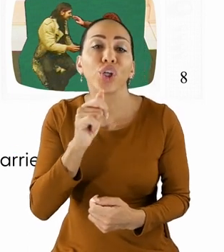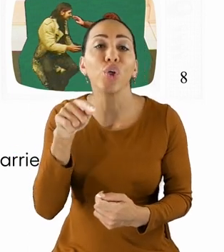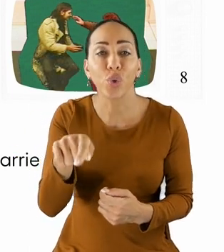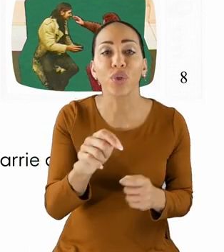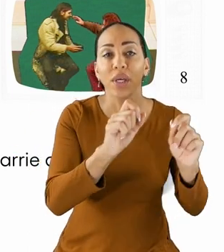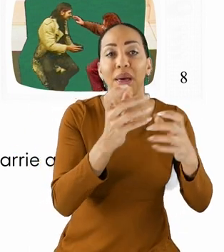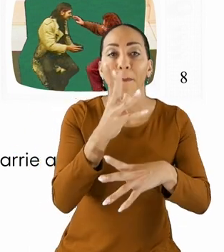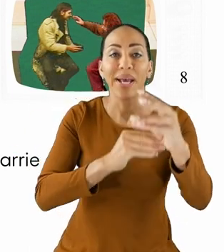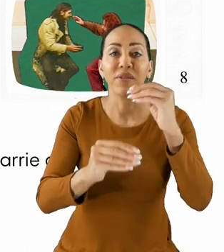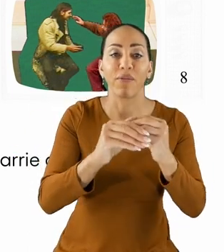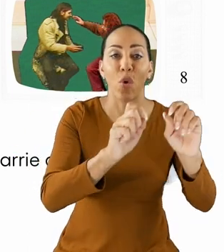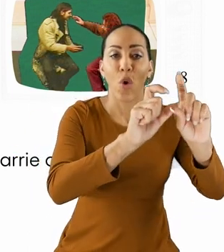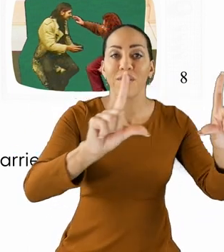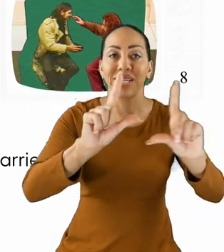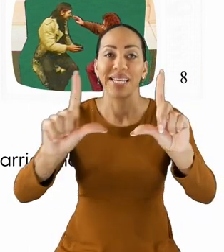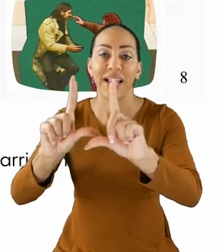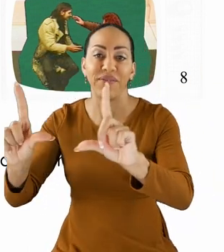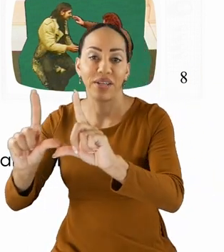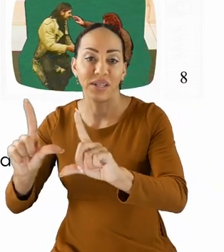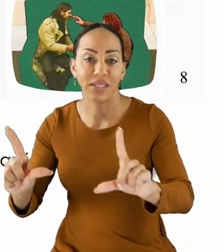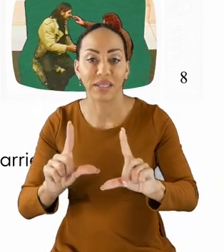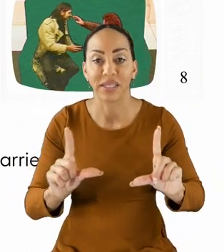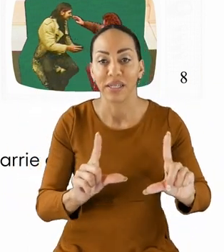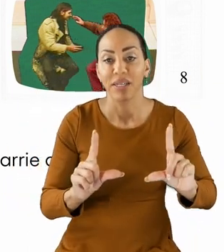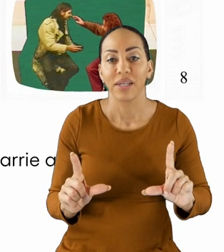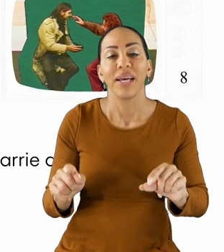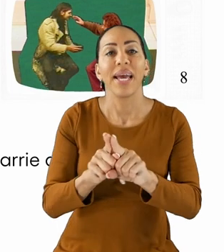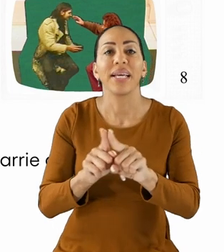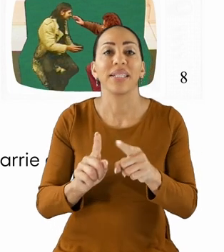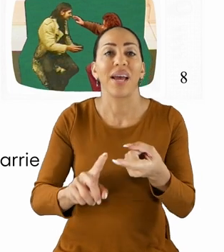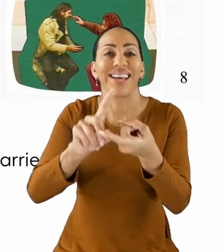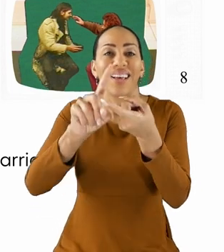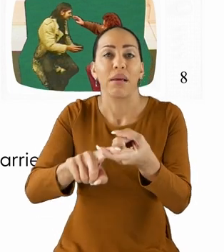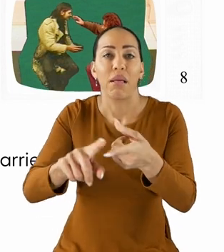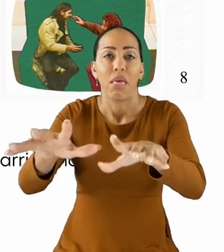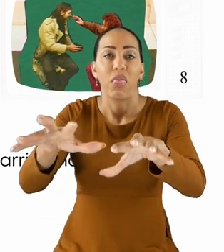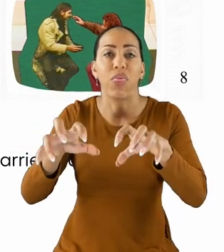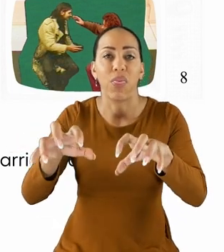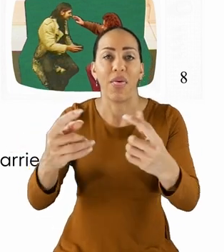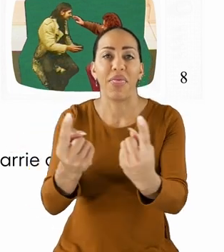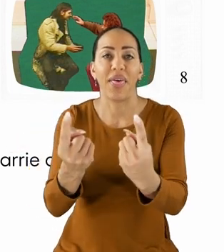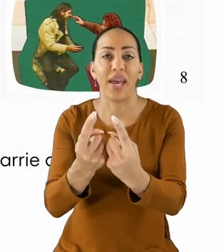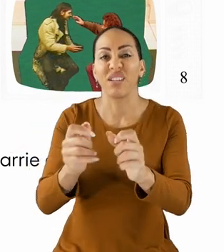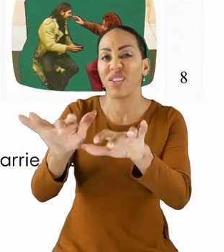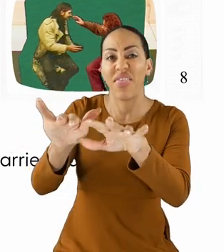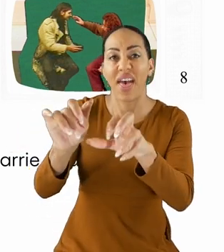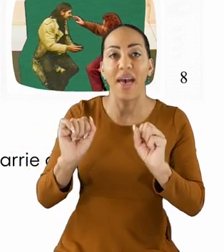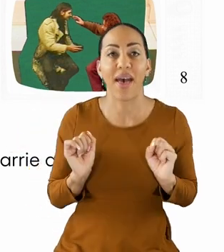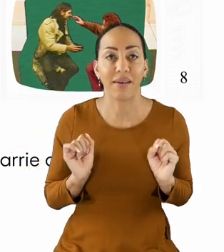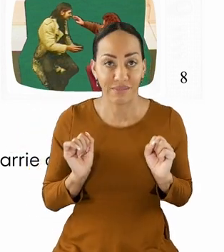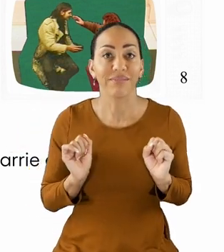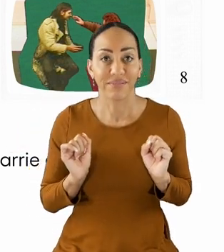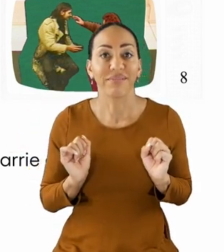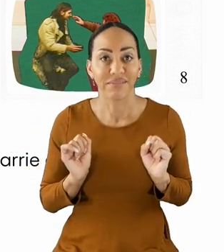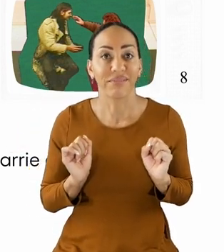of Heidegger's hammer. In its off mode, it's clearly a static object occupying space on the table in front of us. But when switched on